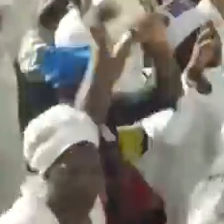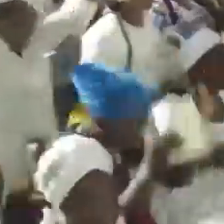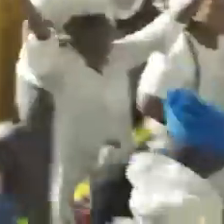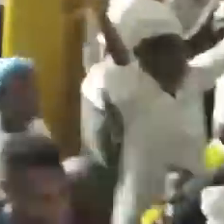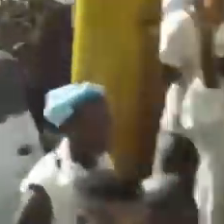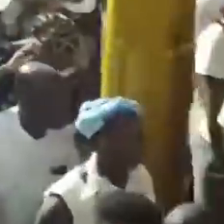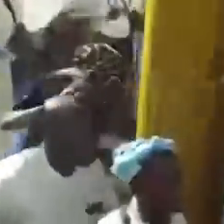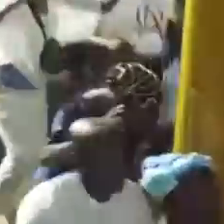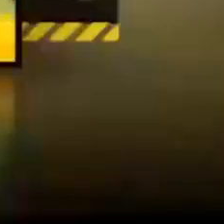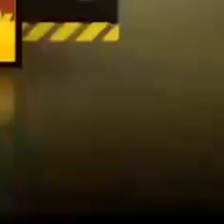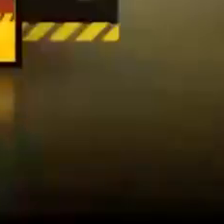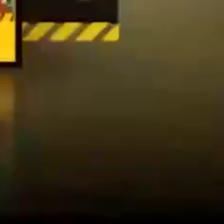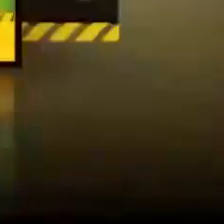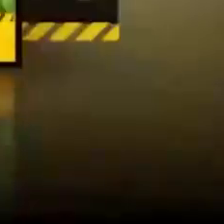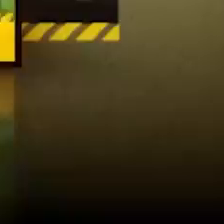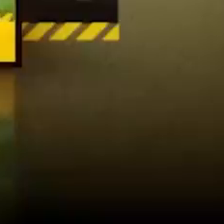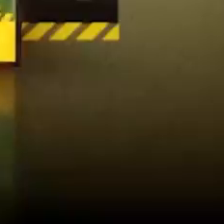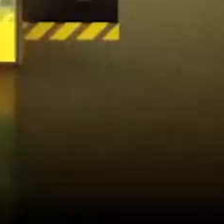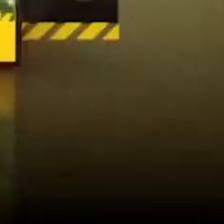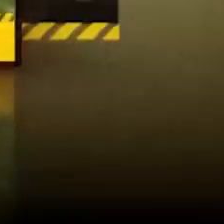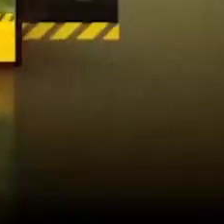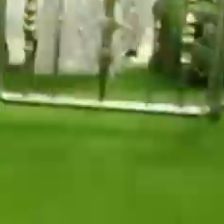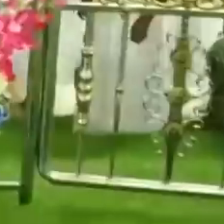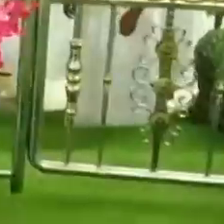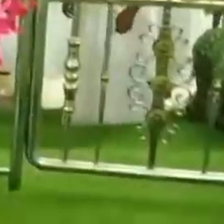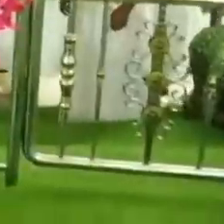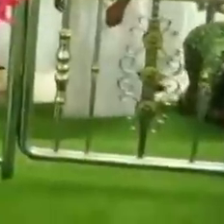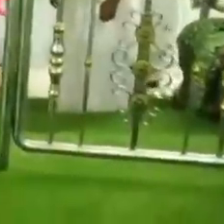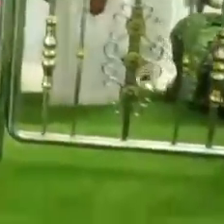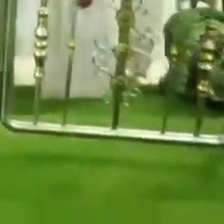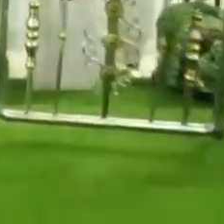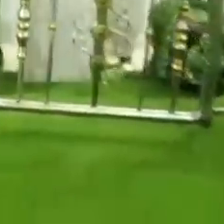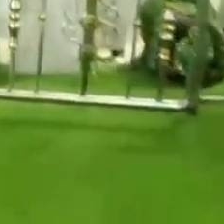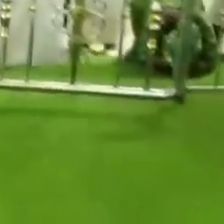be so uro si mejila ni opo awon eyan ti re ti pe fun mi ase ti bale o